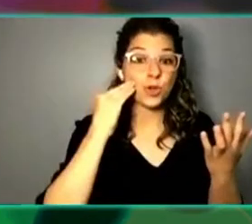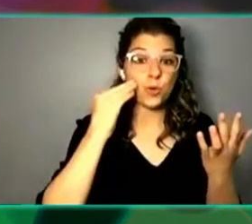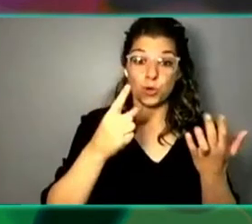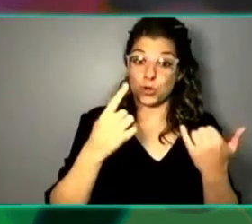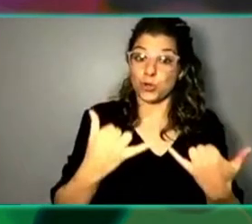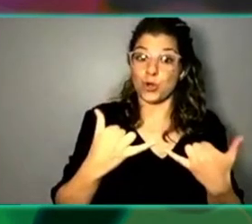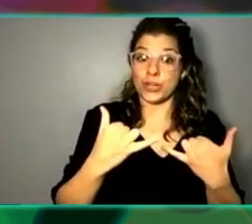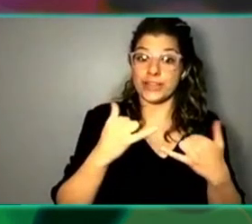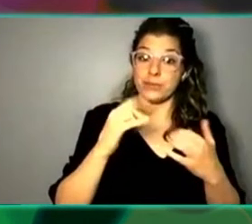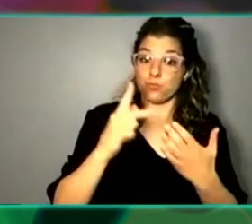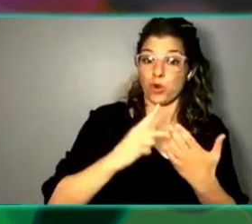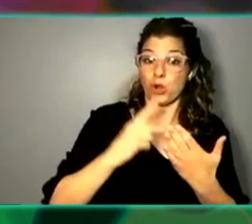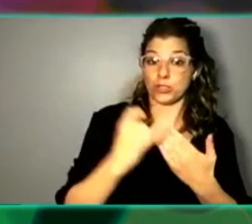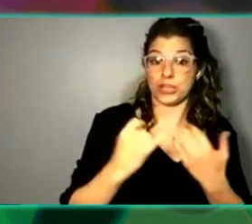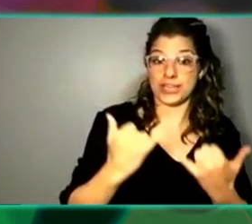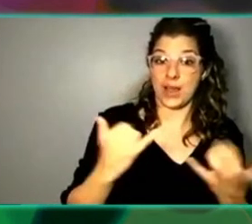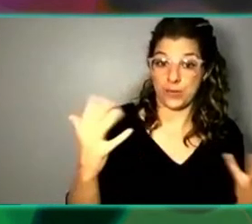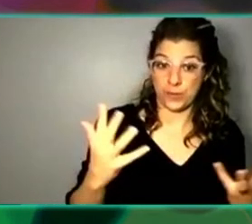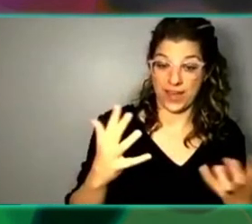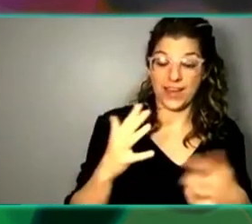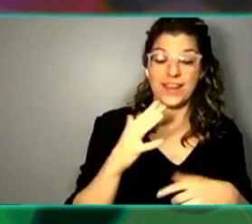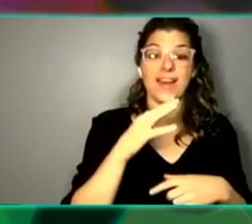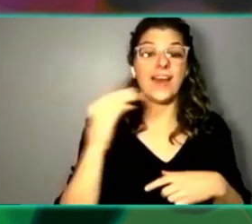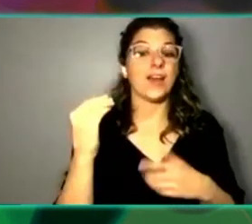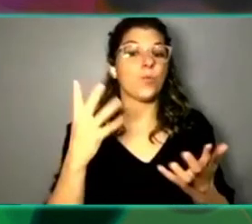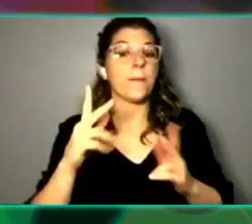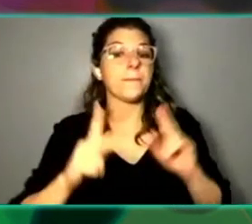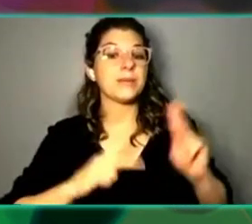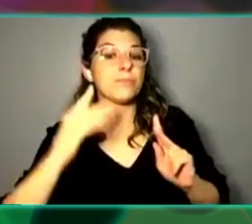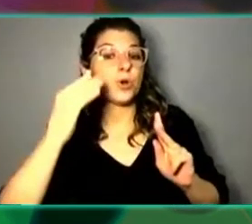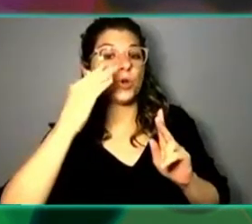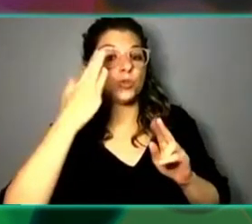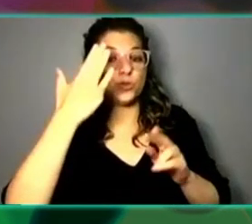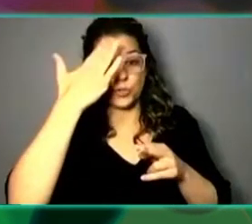working on and what people might know you for?